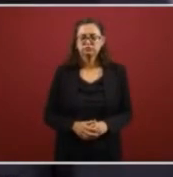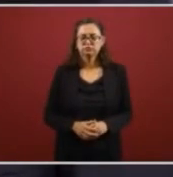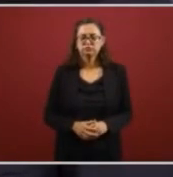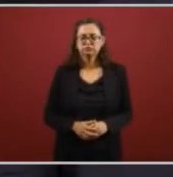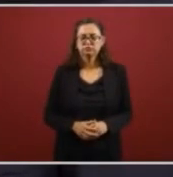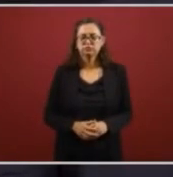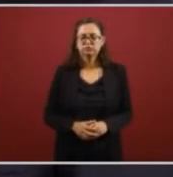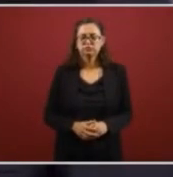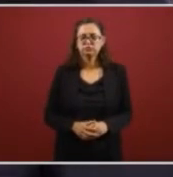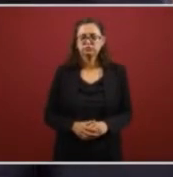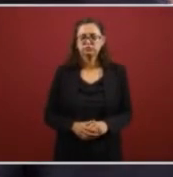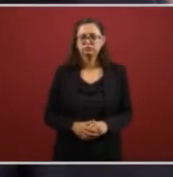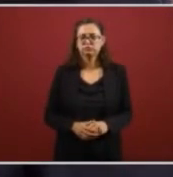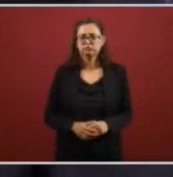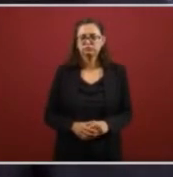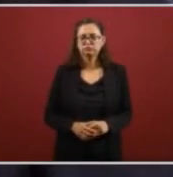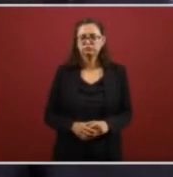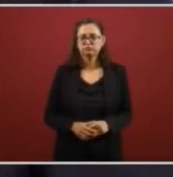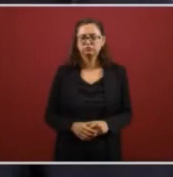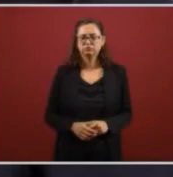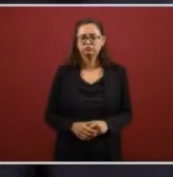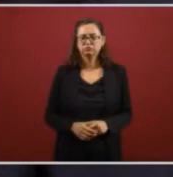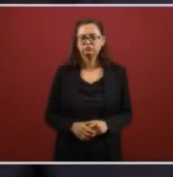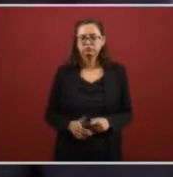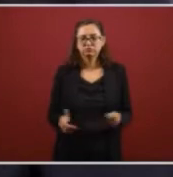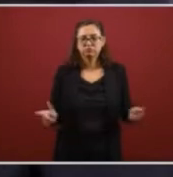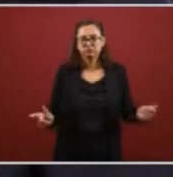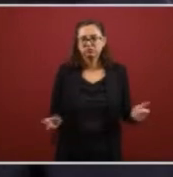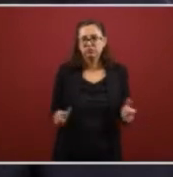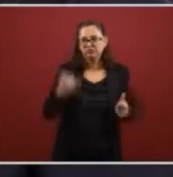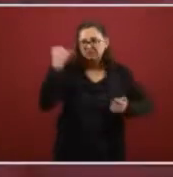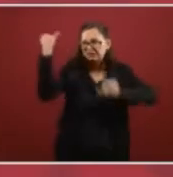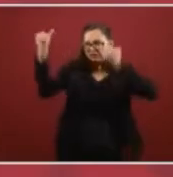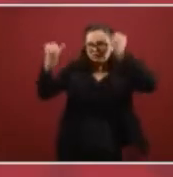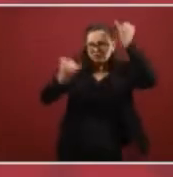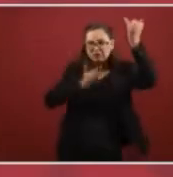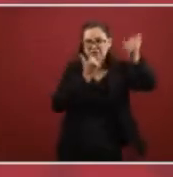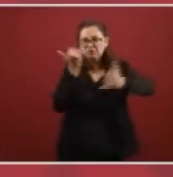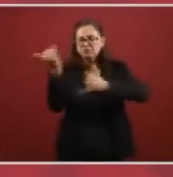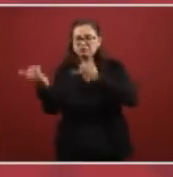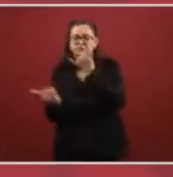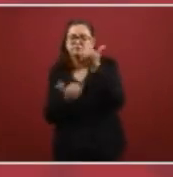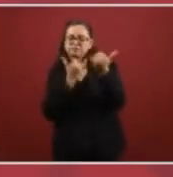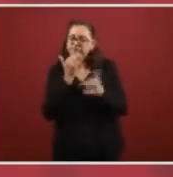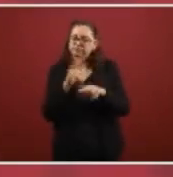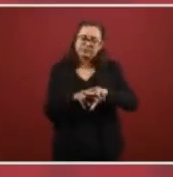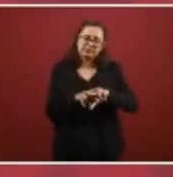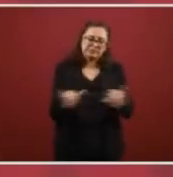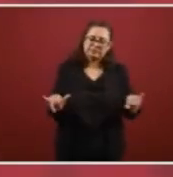that not to stigmatize anything. And that is why